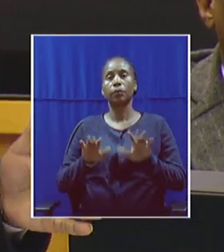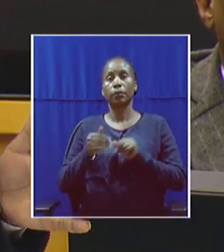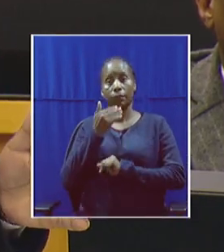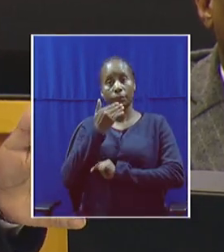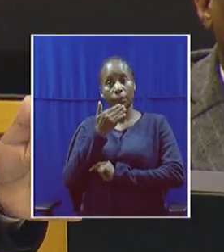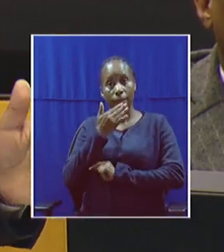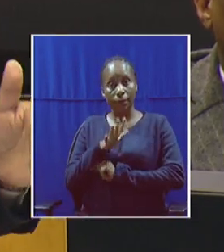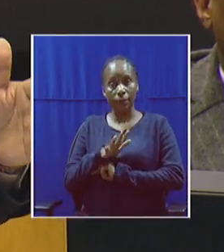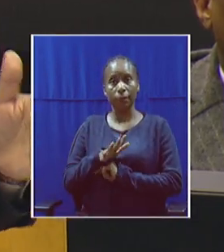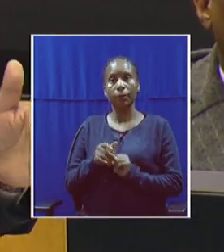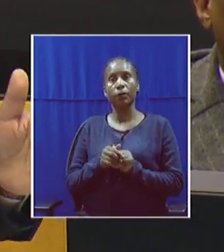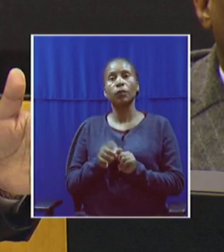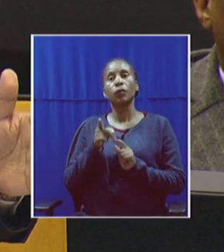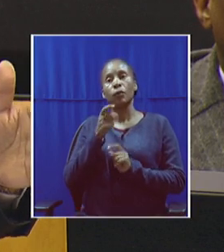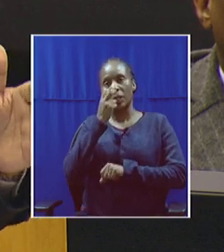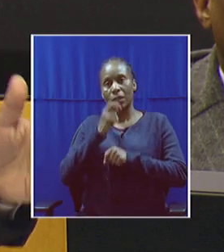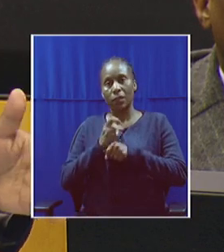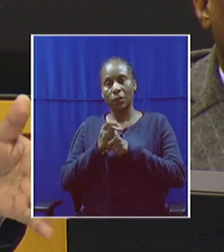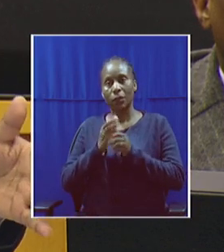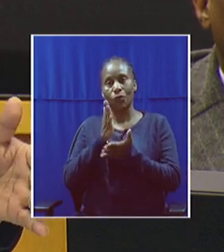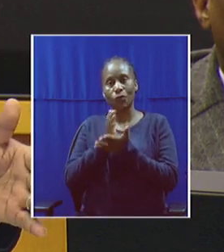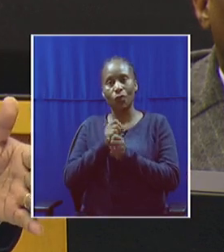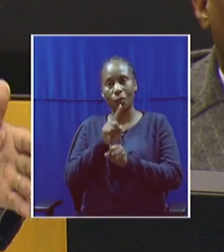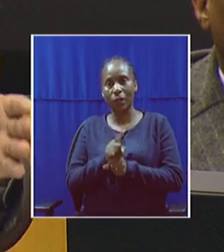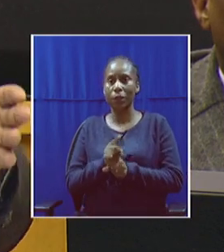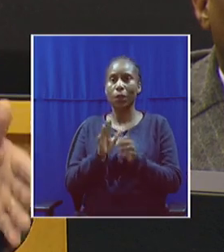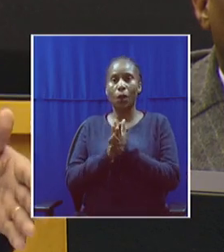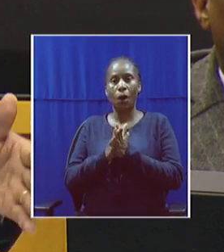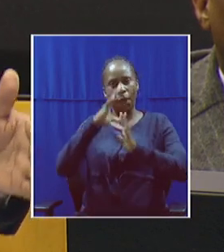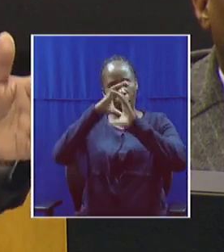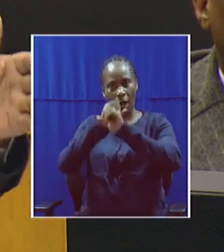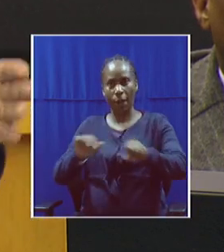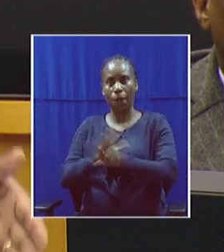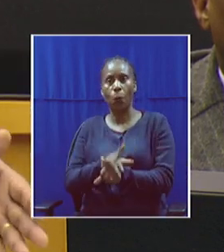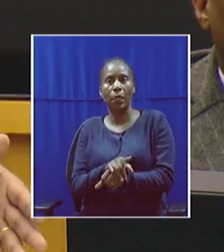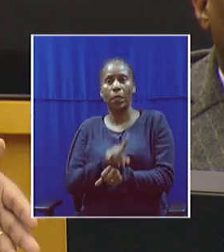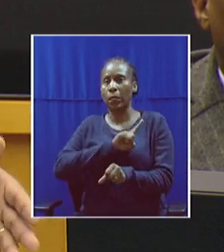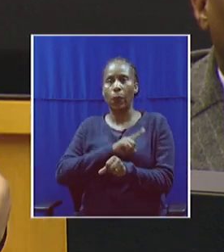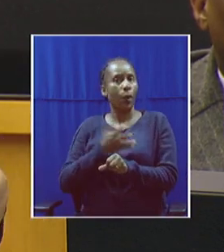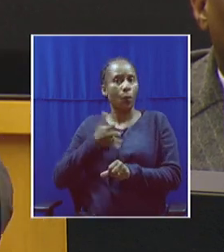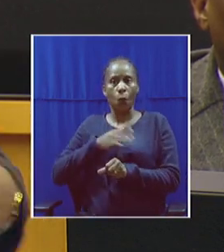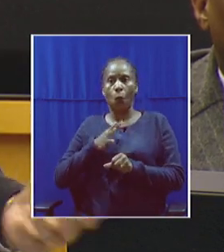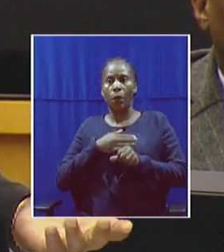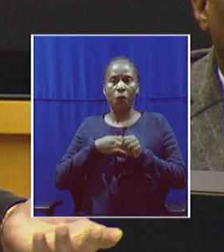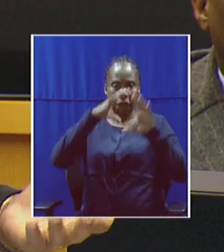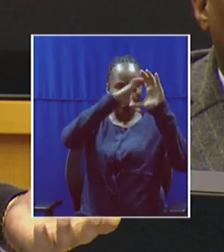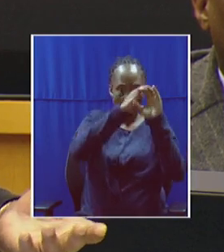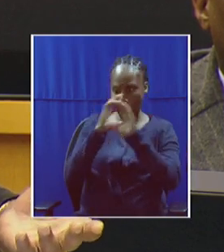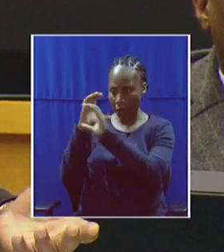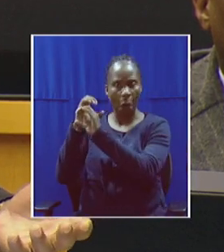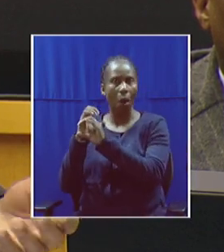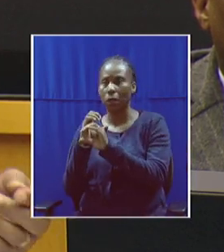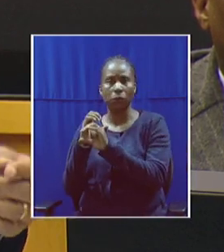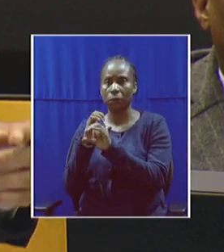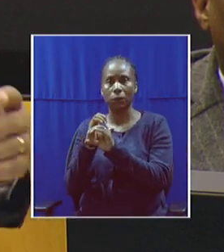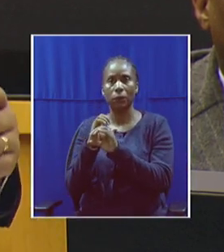establish it so that it received undivided Focus for its development and growth that is the objective